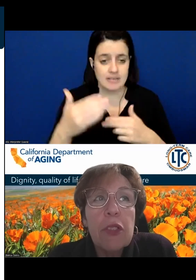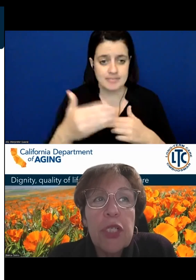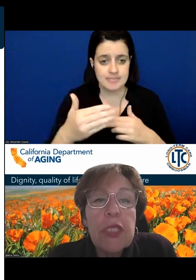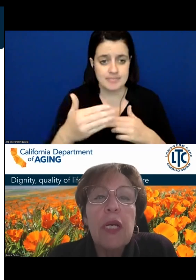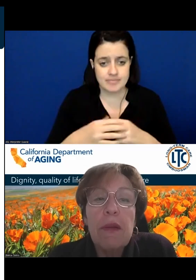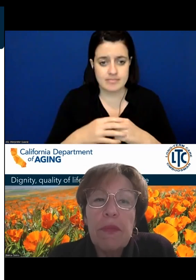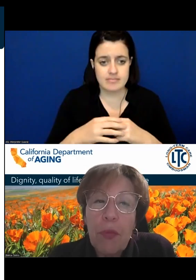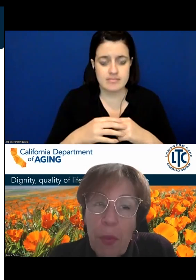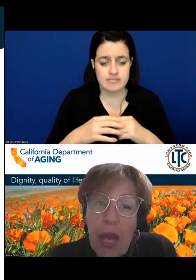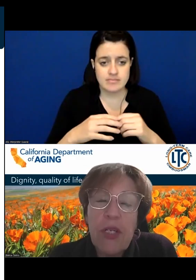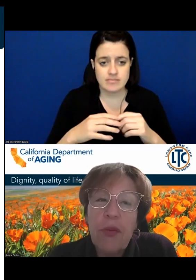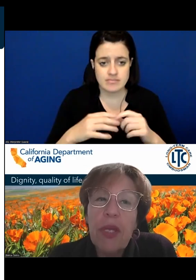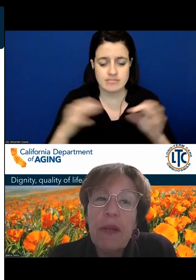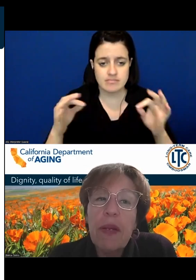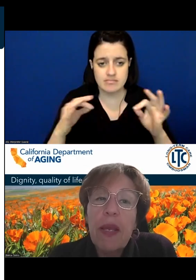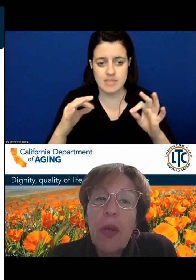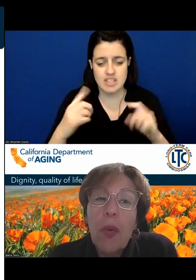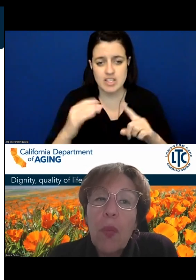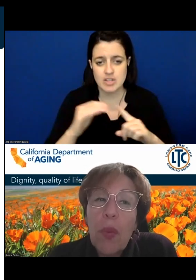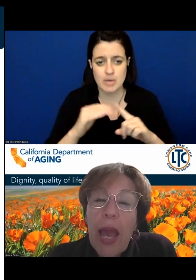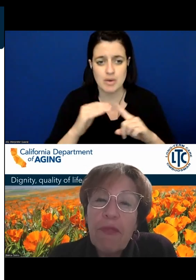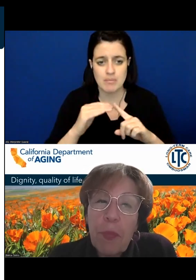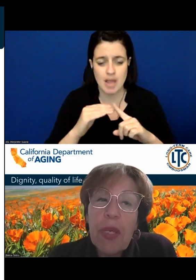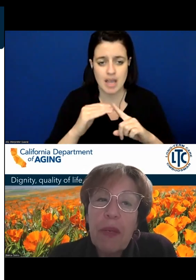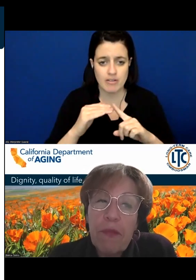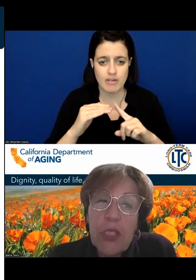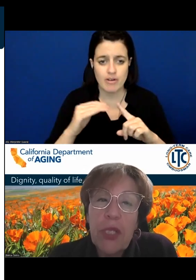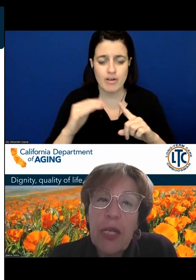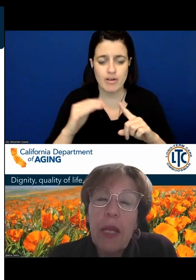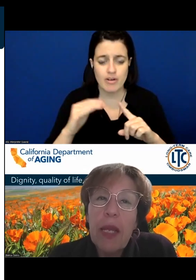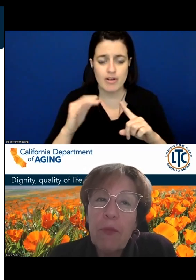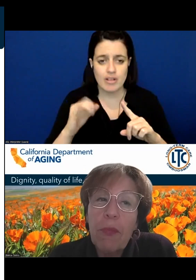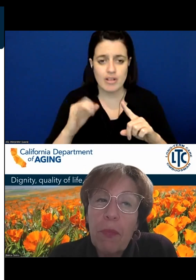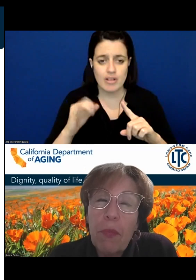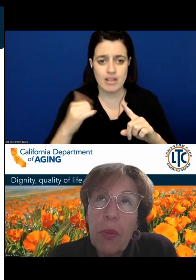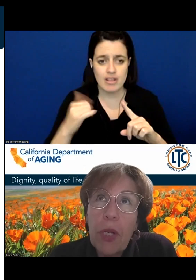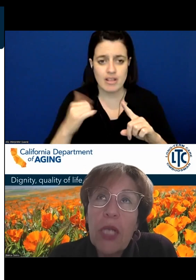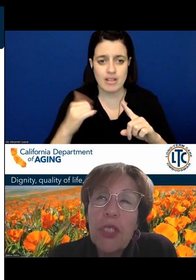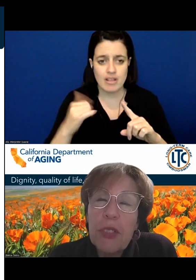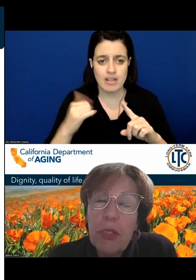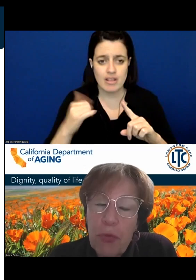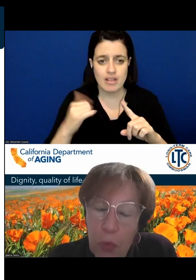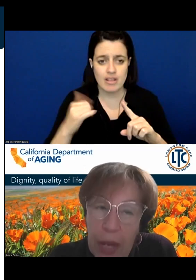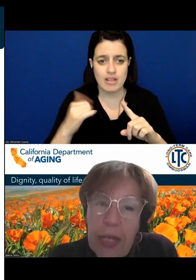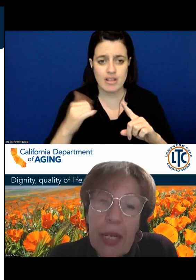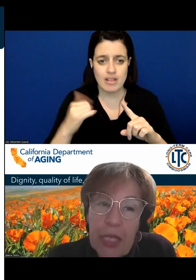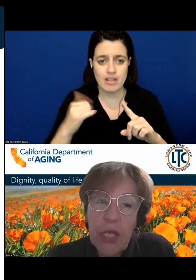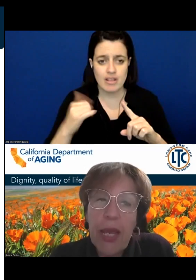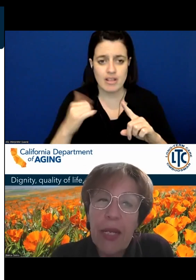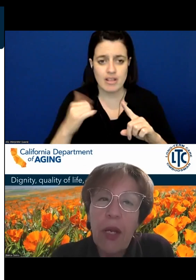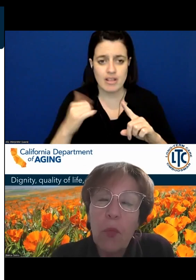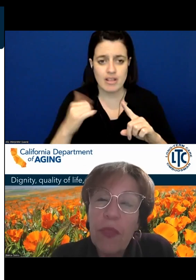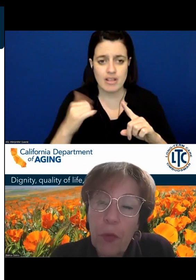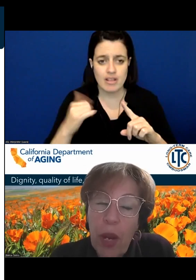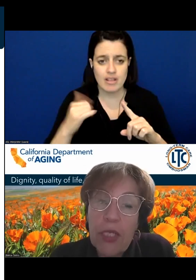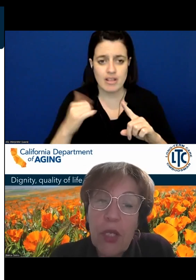is just the reminder that we have to be vigilant in not just training and